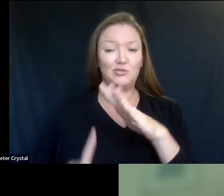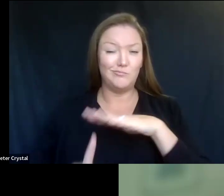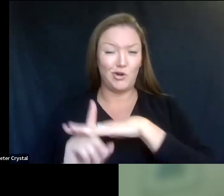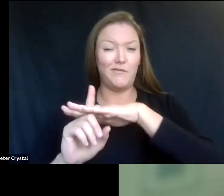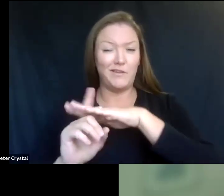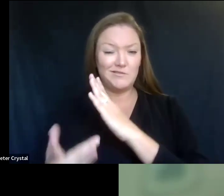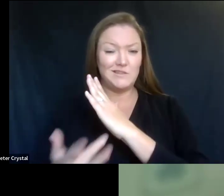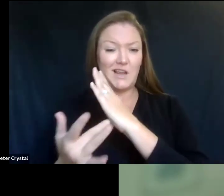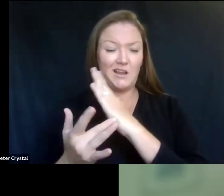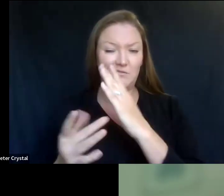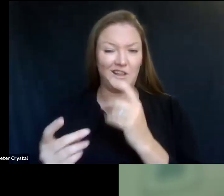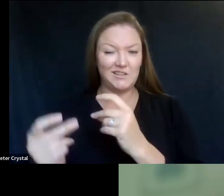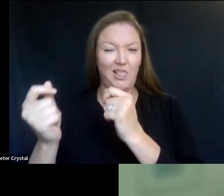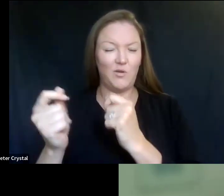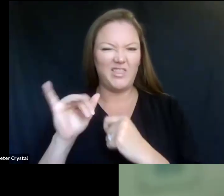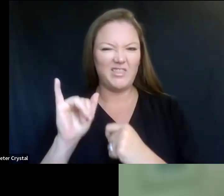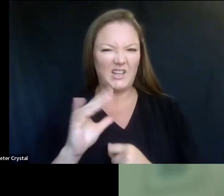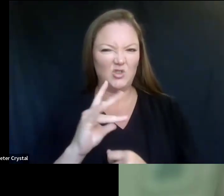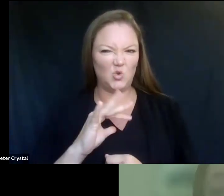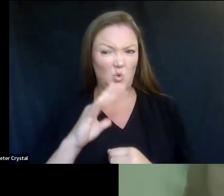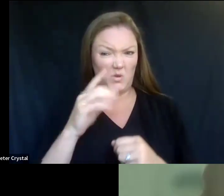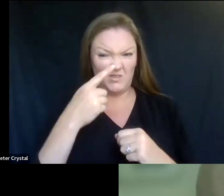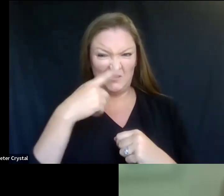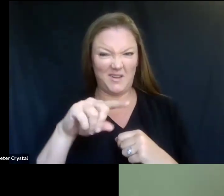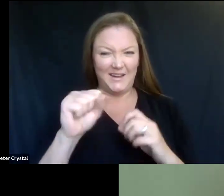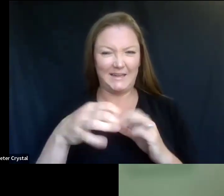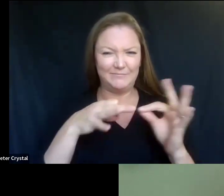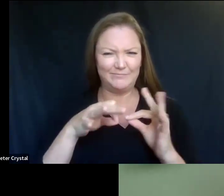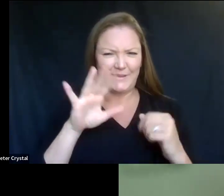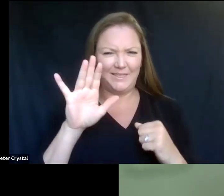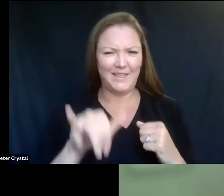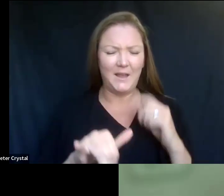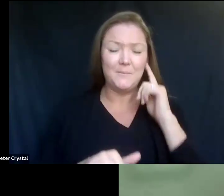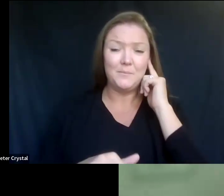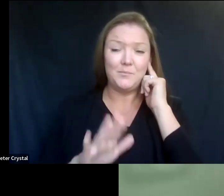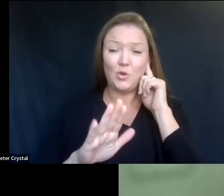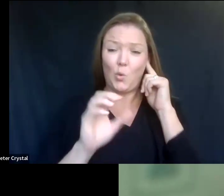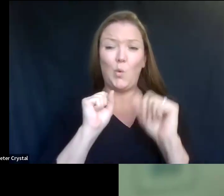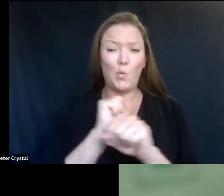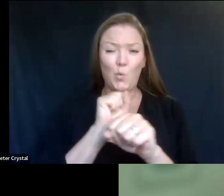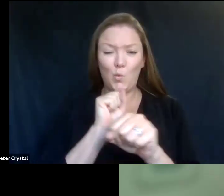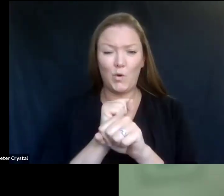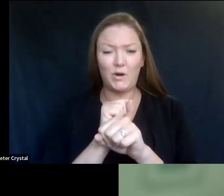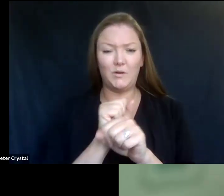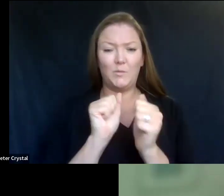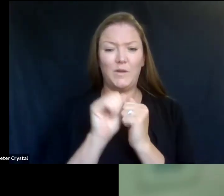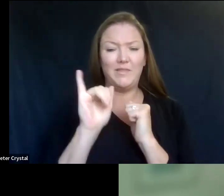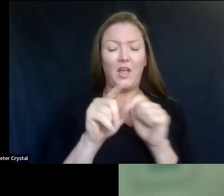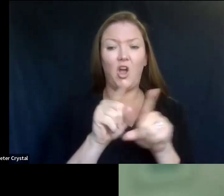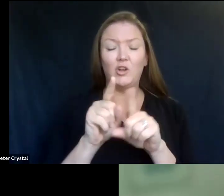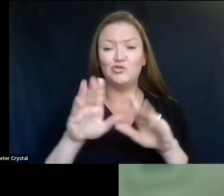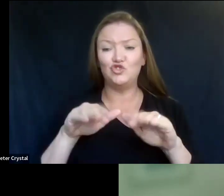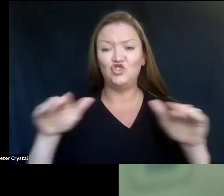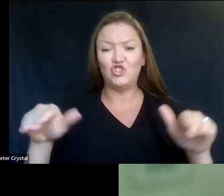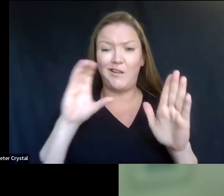Or it sounds really cool. Could you tell us about that? And Yeah. some of the work you're doing focusing on child online safety and